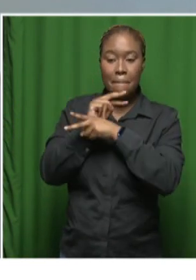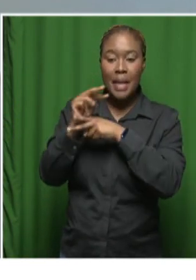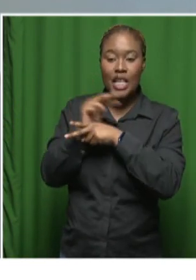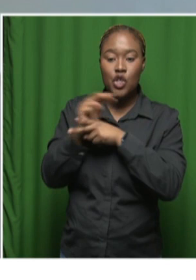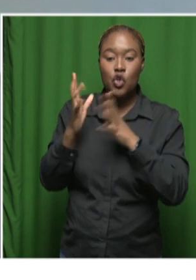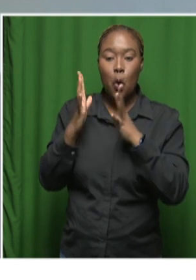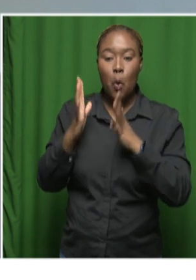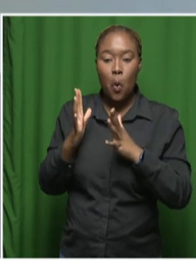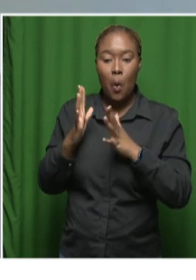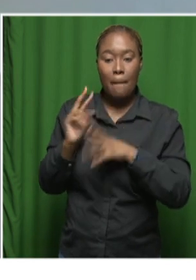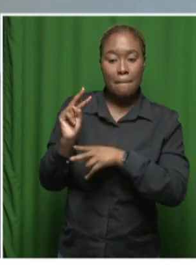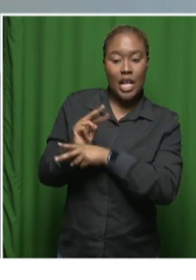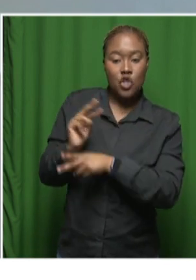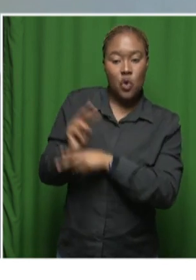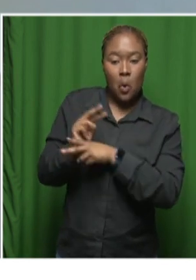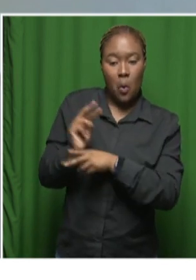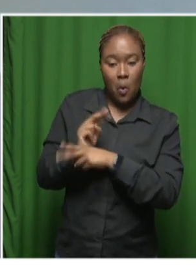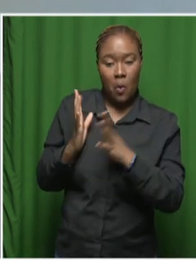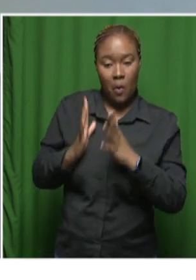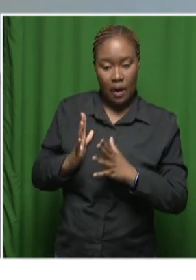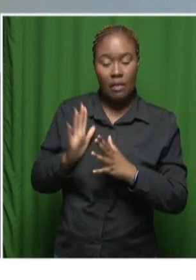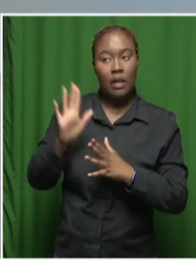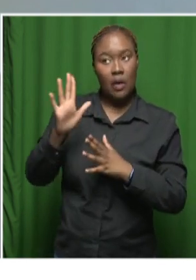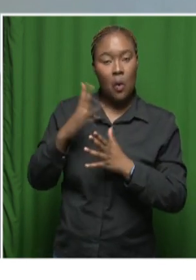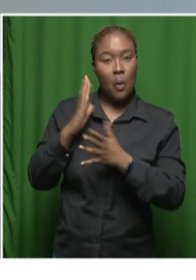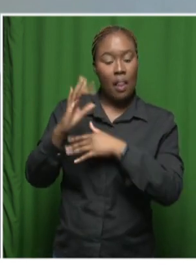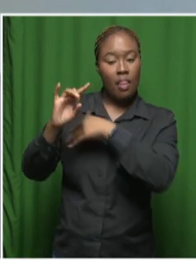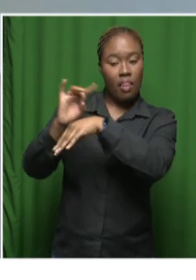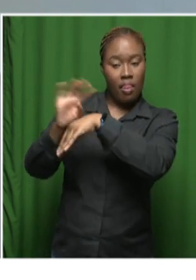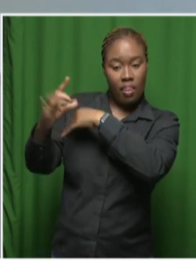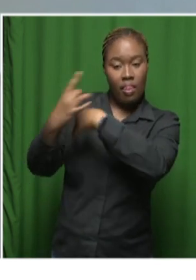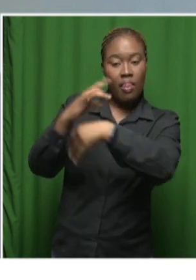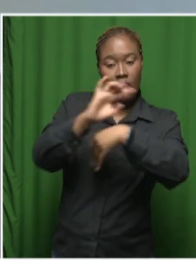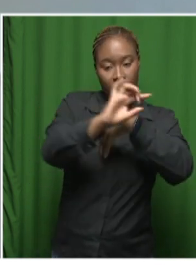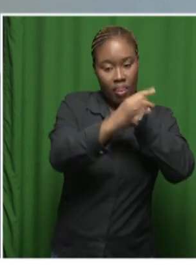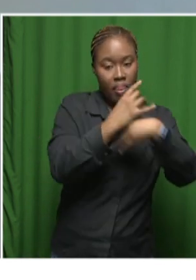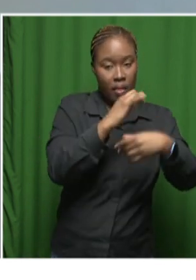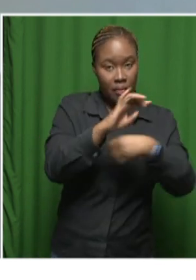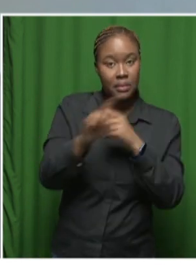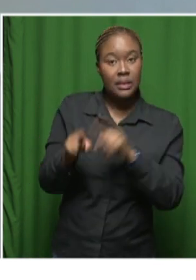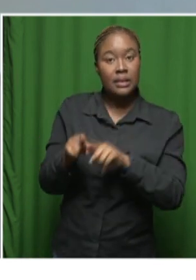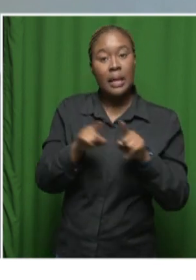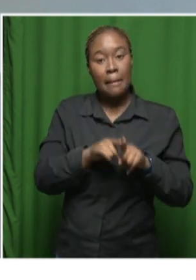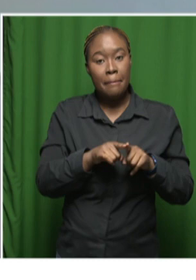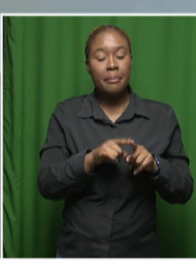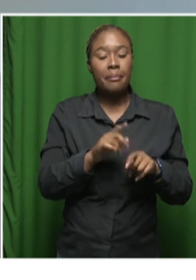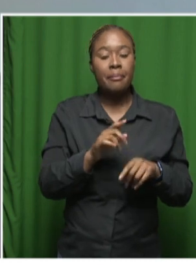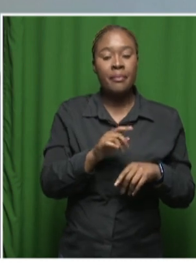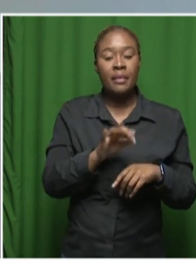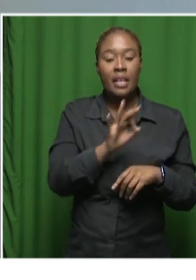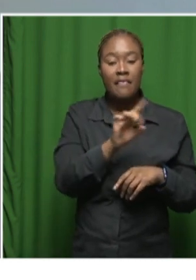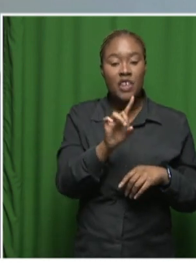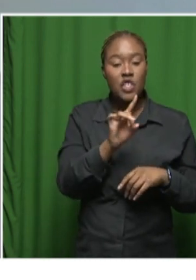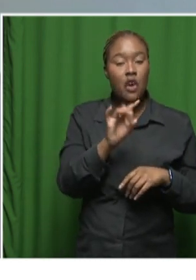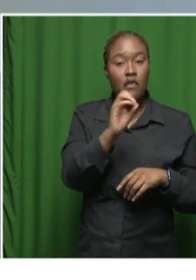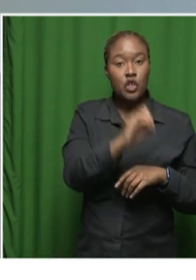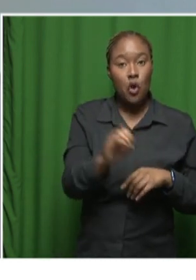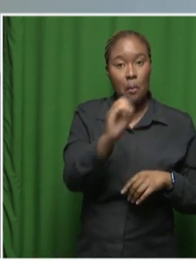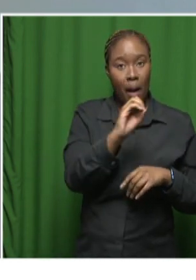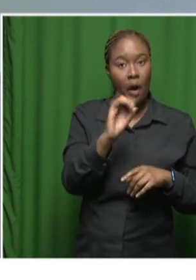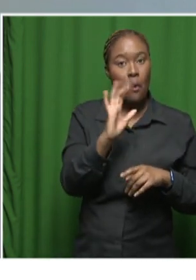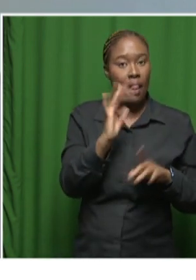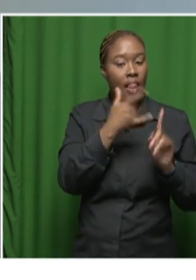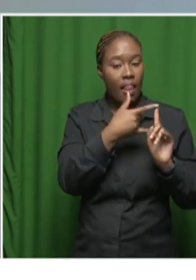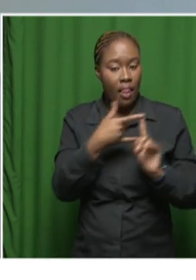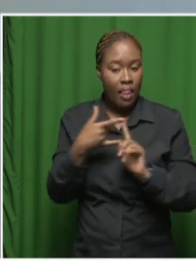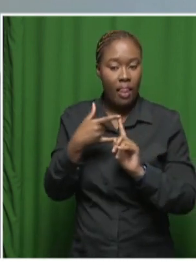And then we are hosting a webinar as well on the 31st of October from 2 to about 3:30